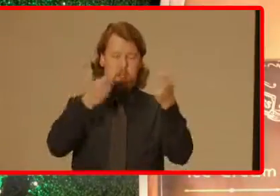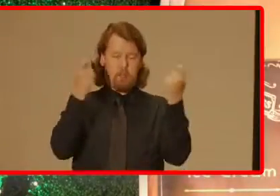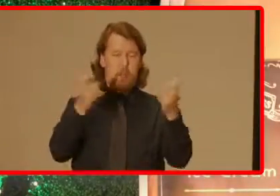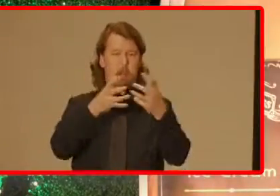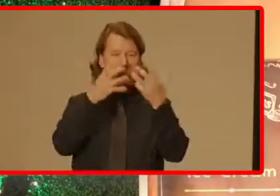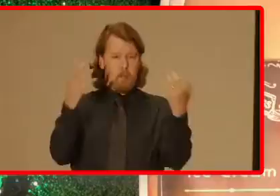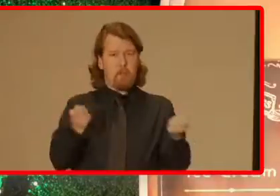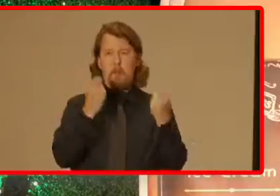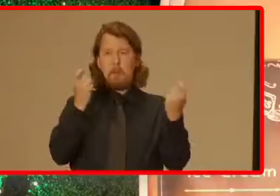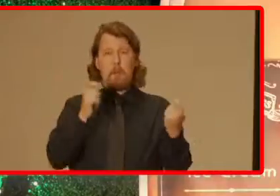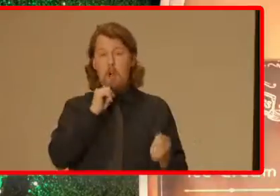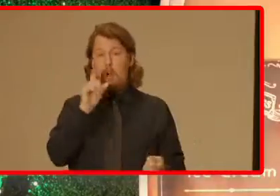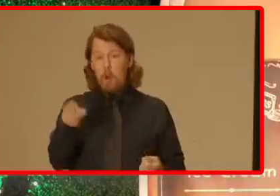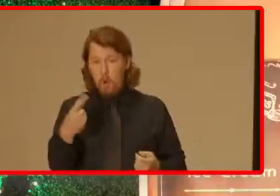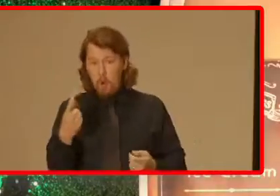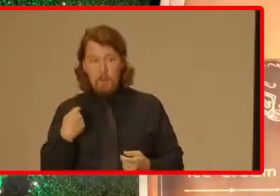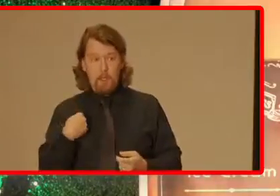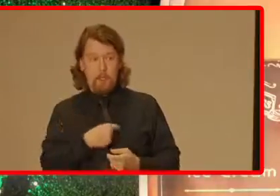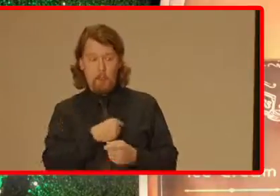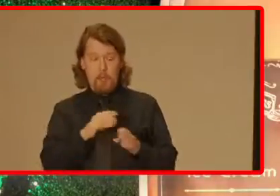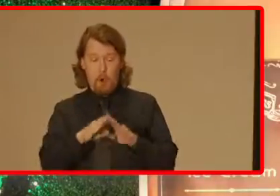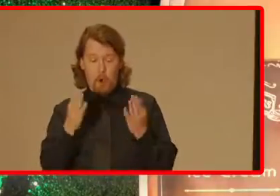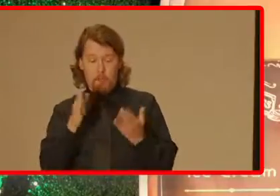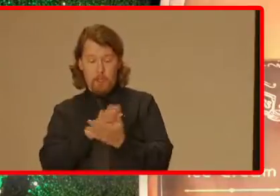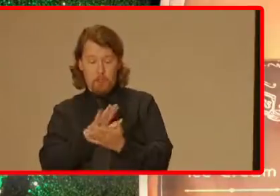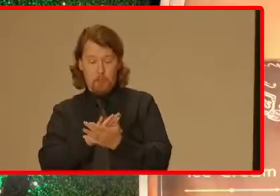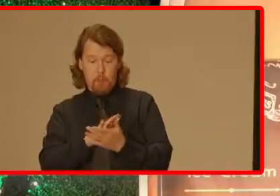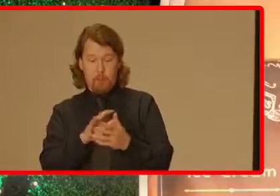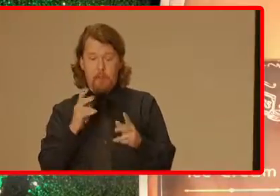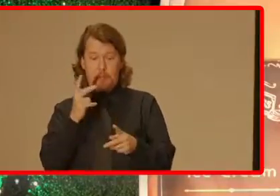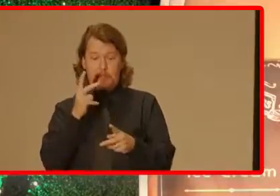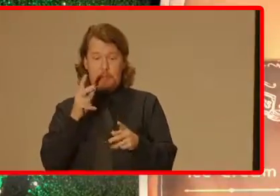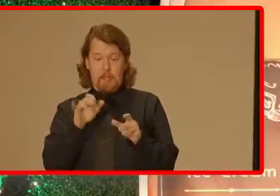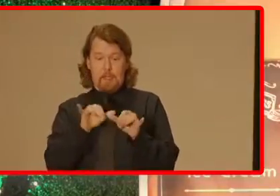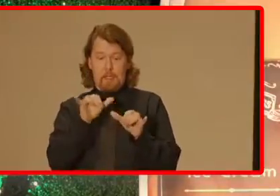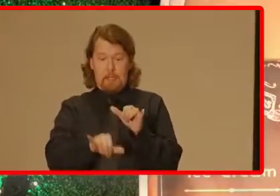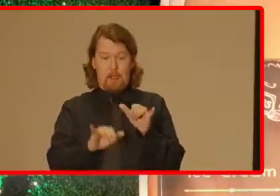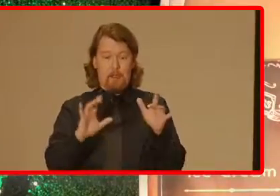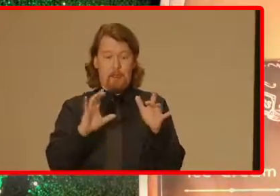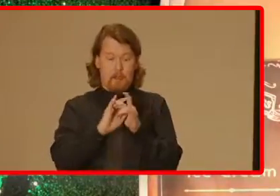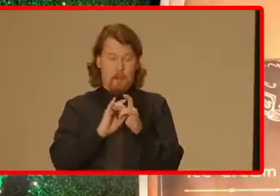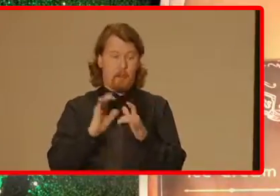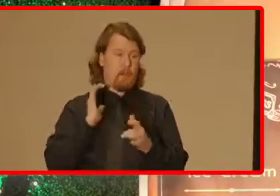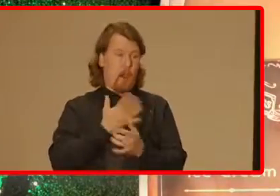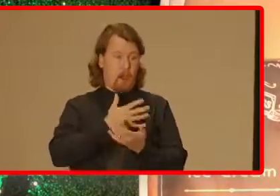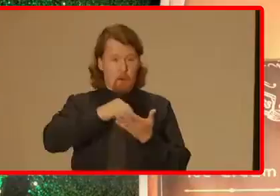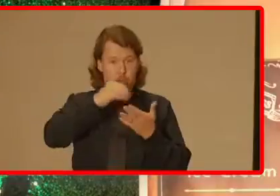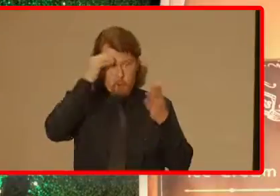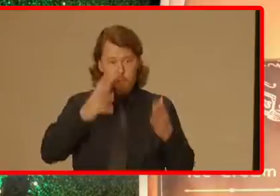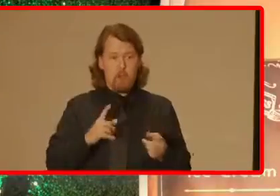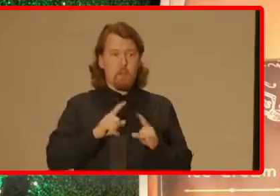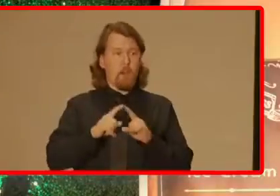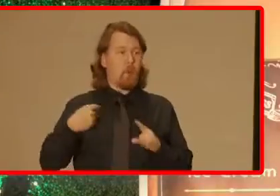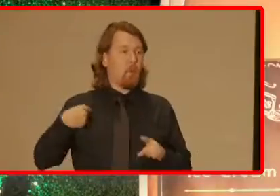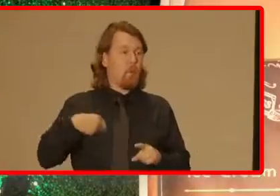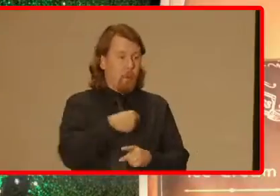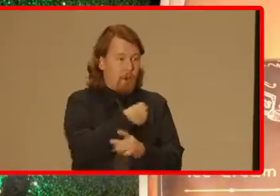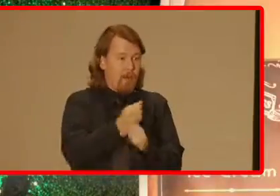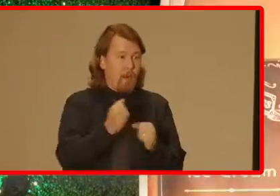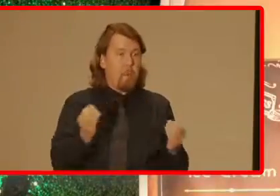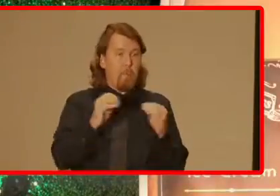a lot to celebrate, because not only did we reopen our schools and stay connected with our students, but we are getting more of our students